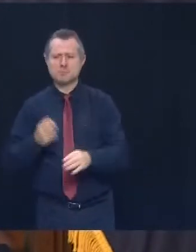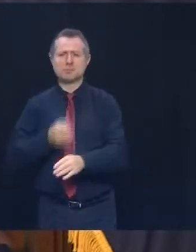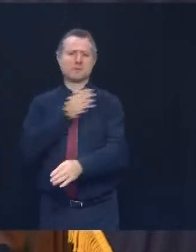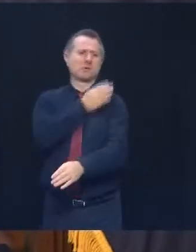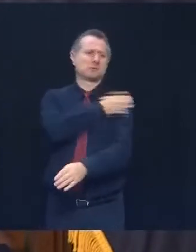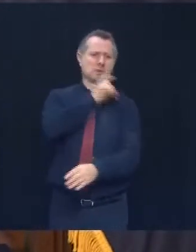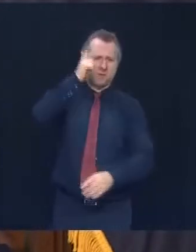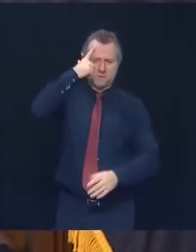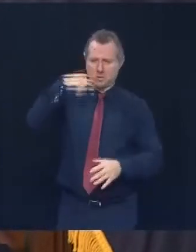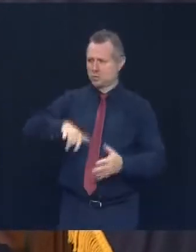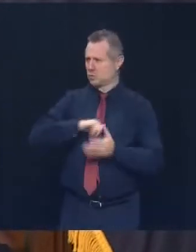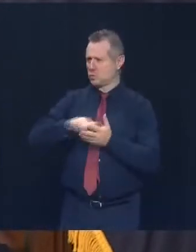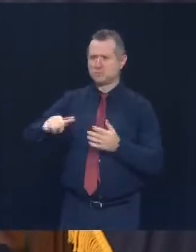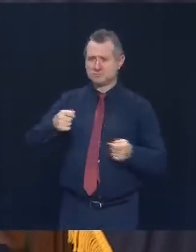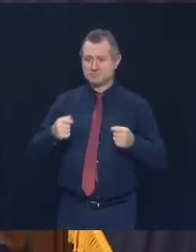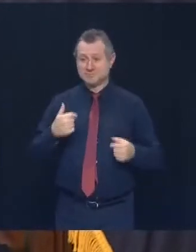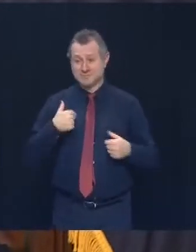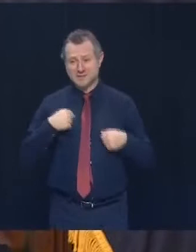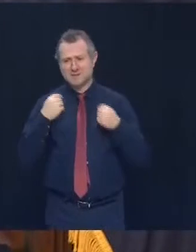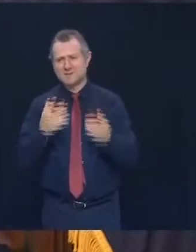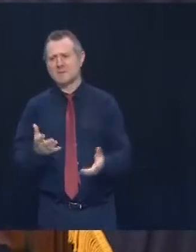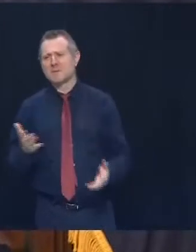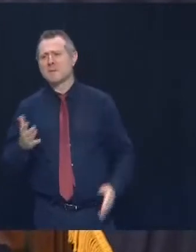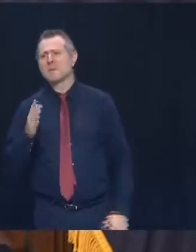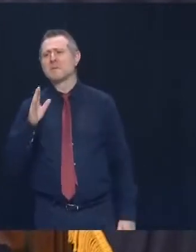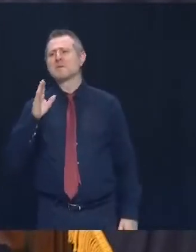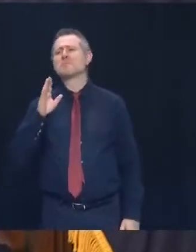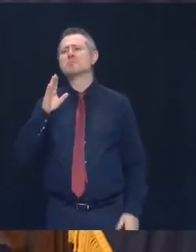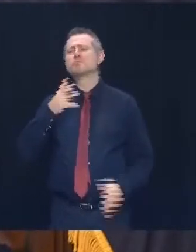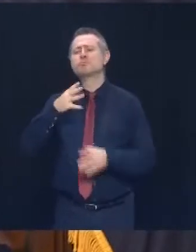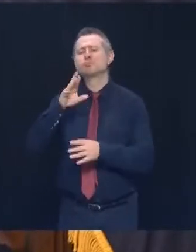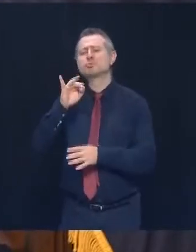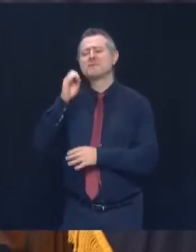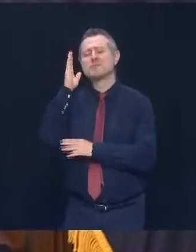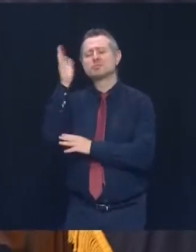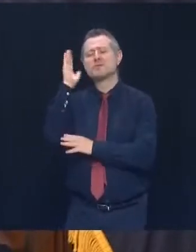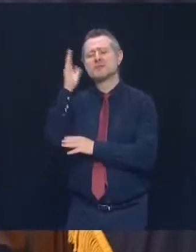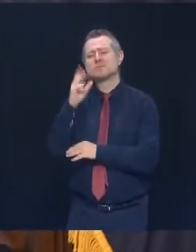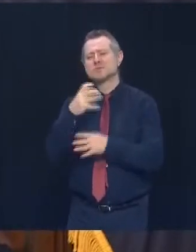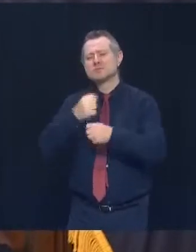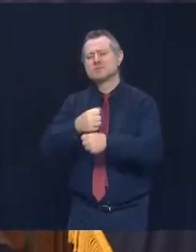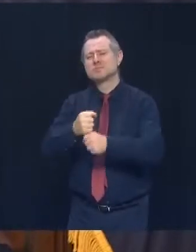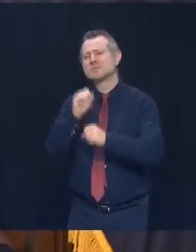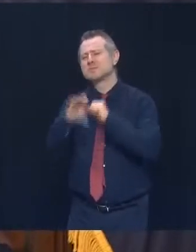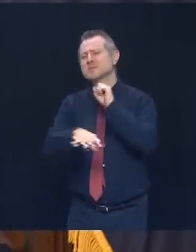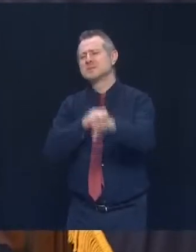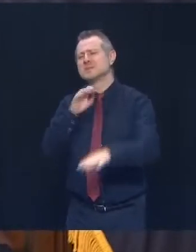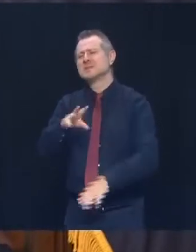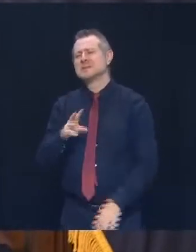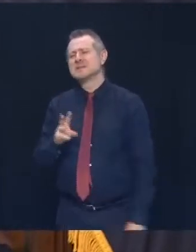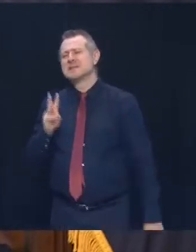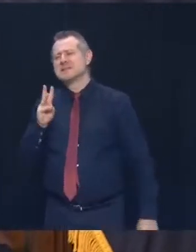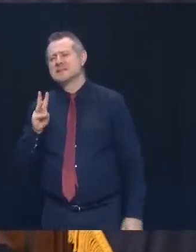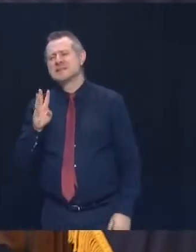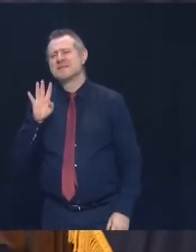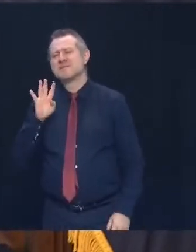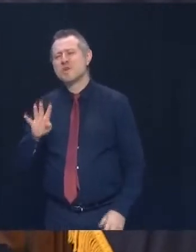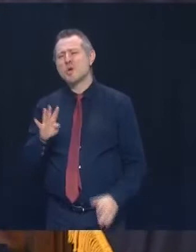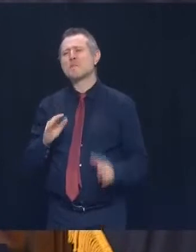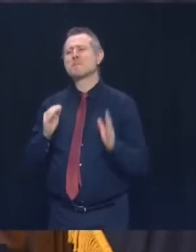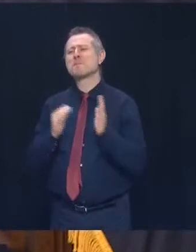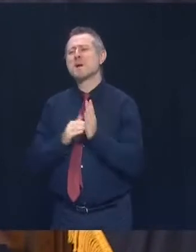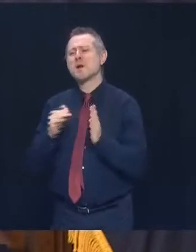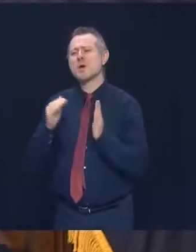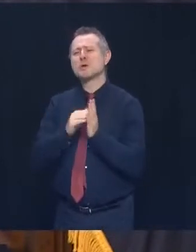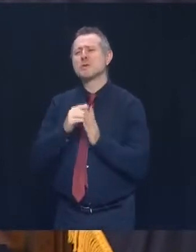done briefings that have been watched by 64 million people across the globe. If someone in New York